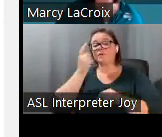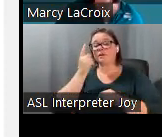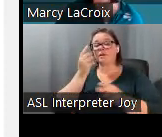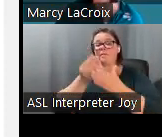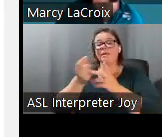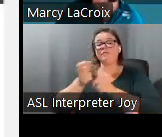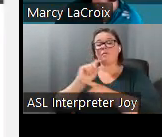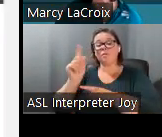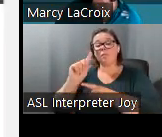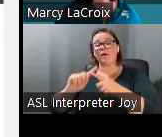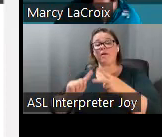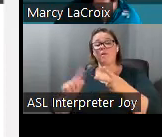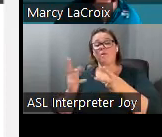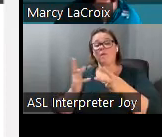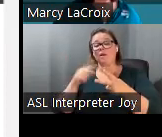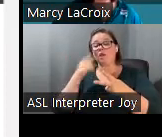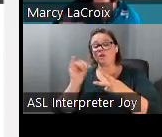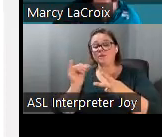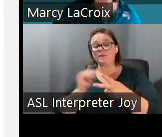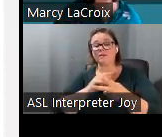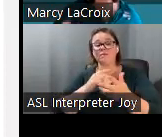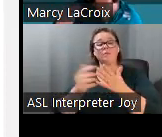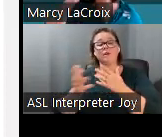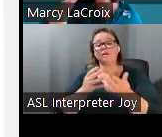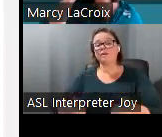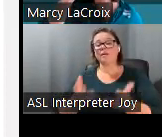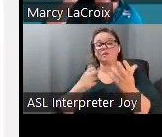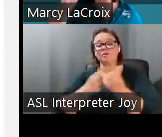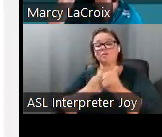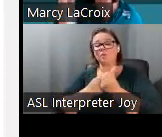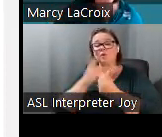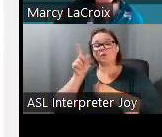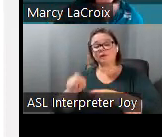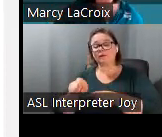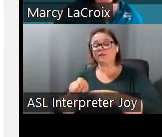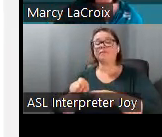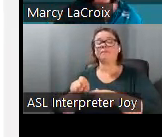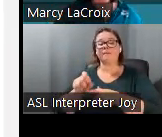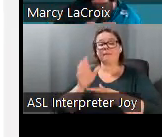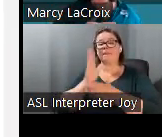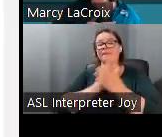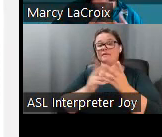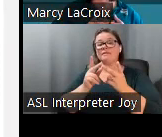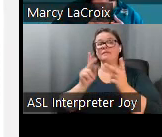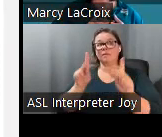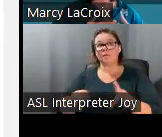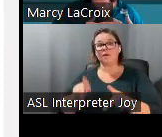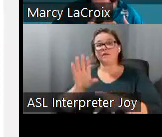from, what it is, regardless of how much support they need, that someone in their life,